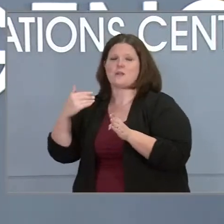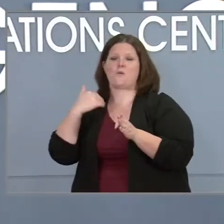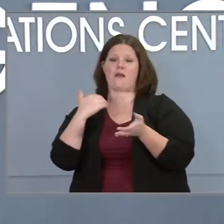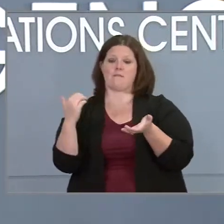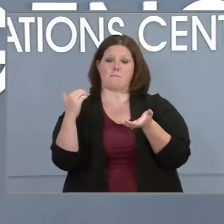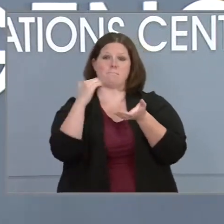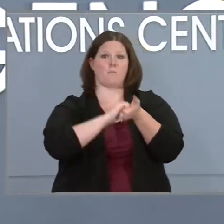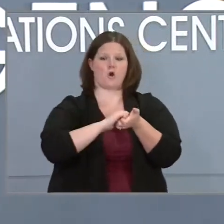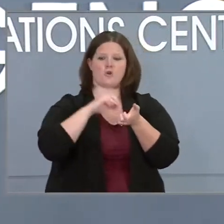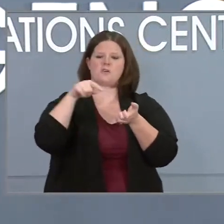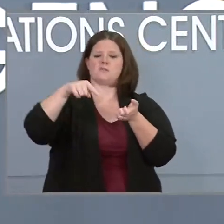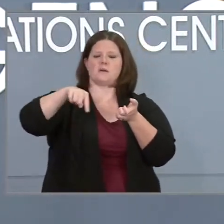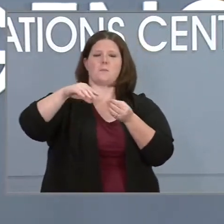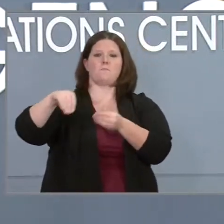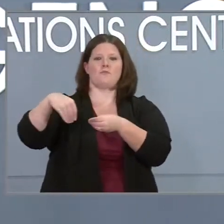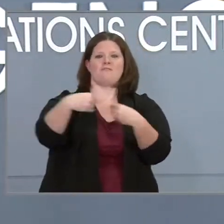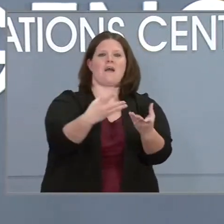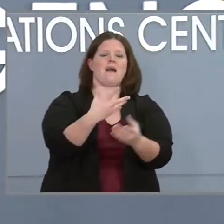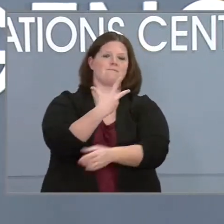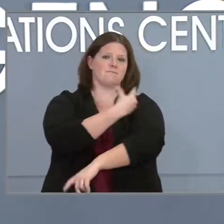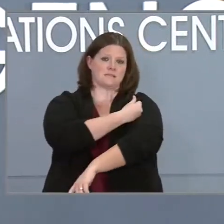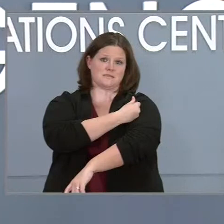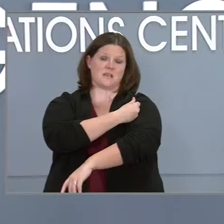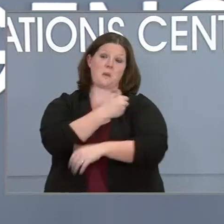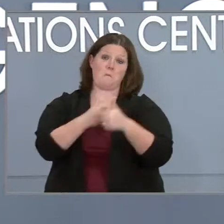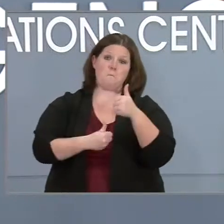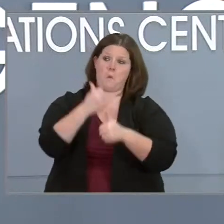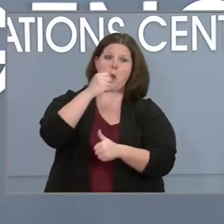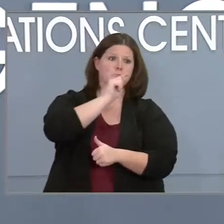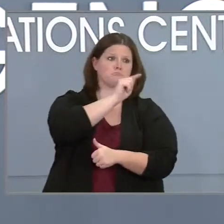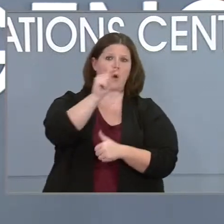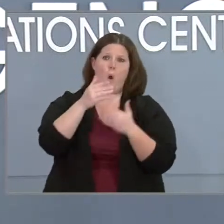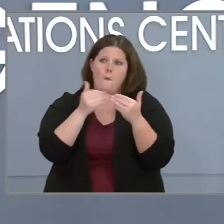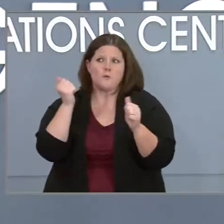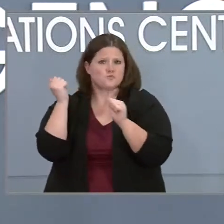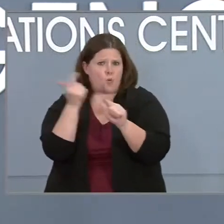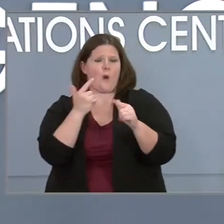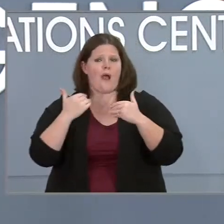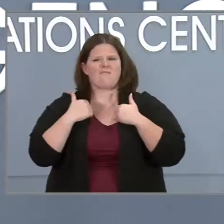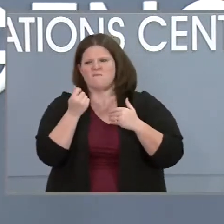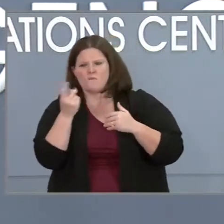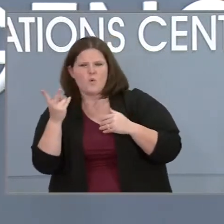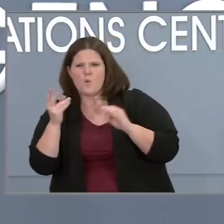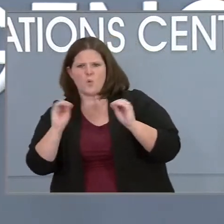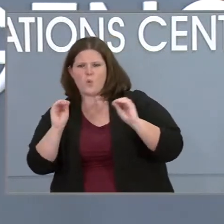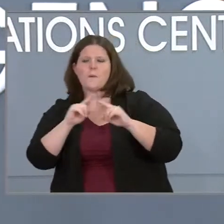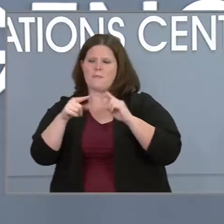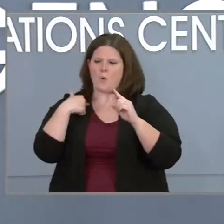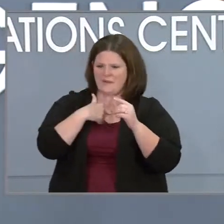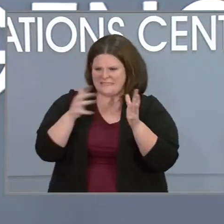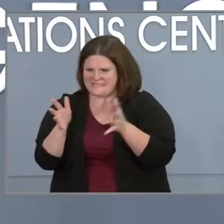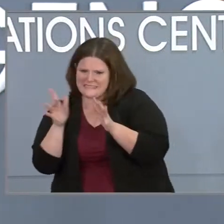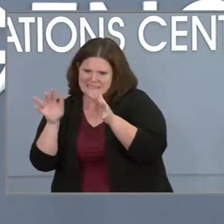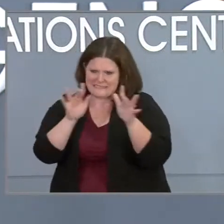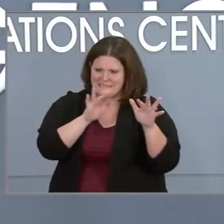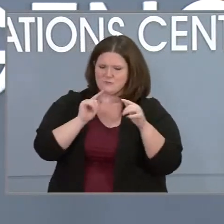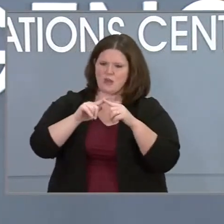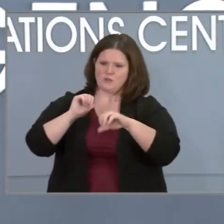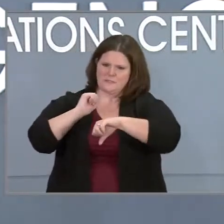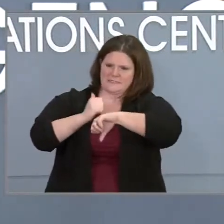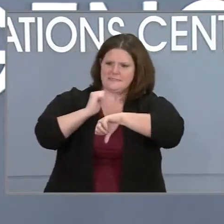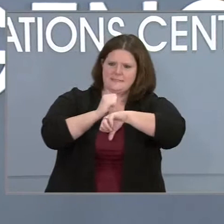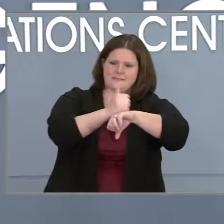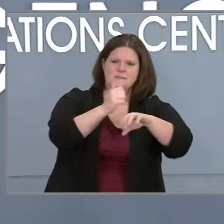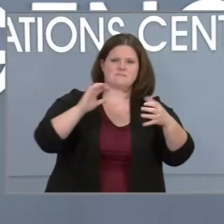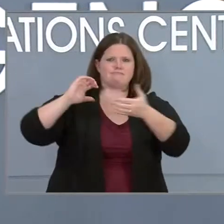the good news is that nearly all do. And so we are making sure that once boosters are available, that we have the ability to go into our long-term